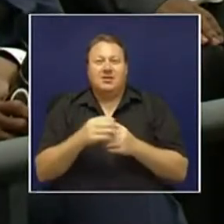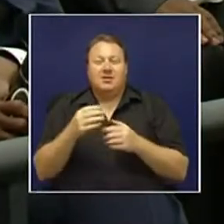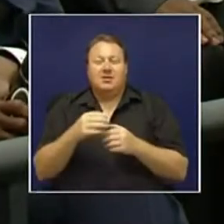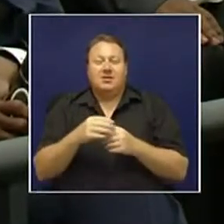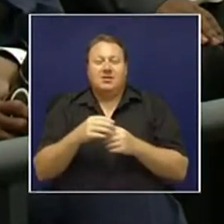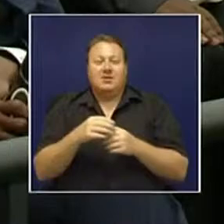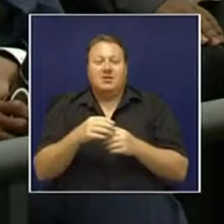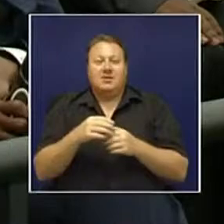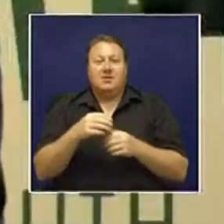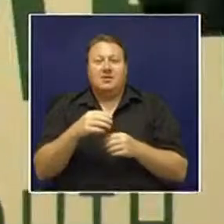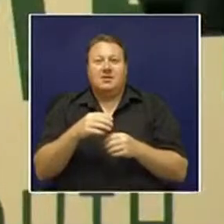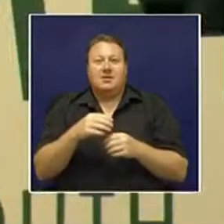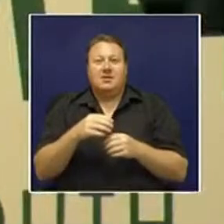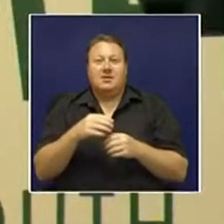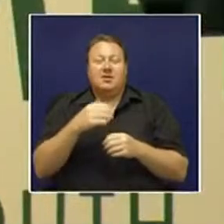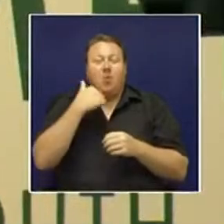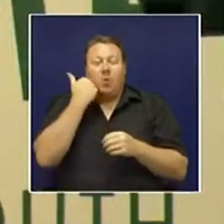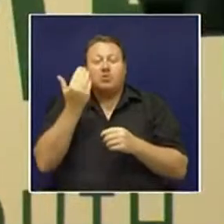the